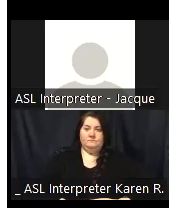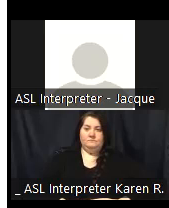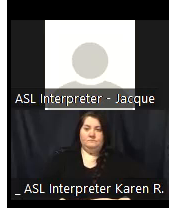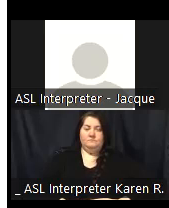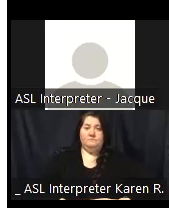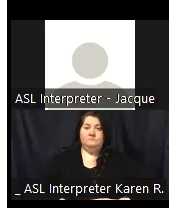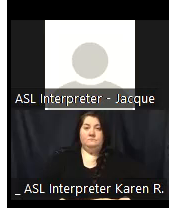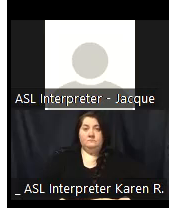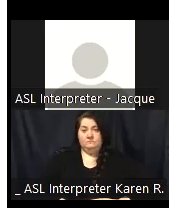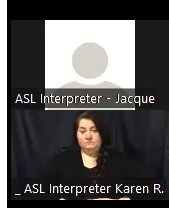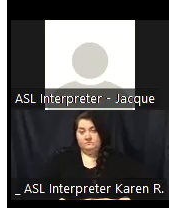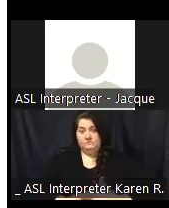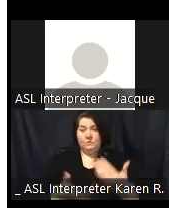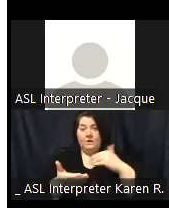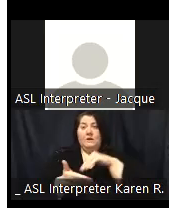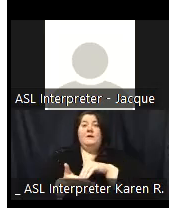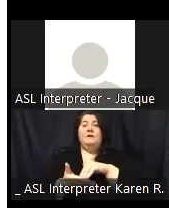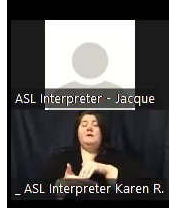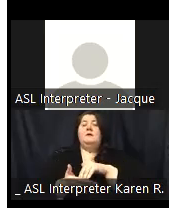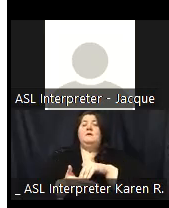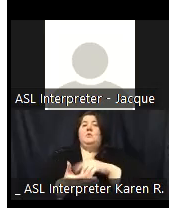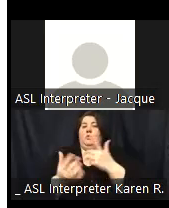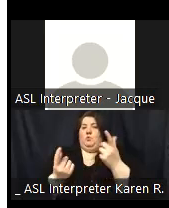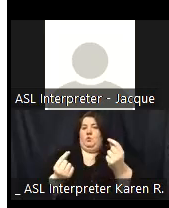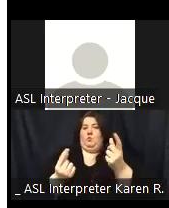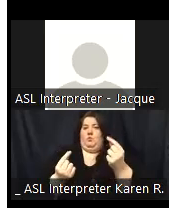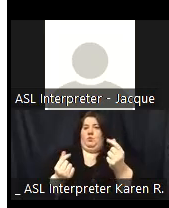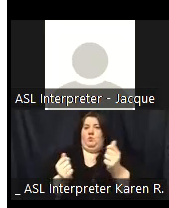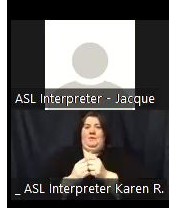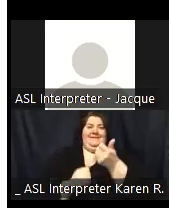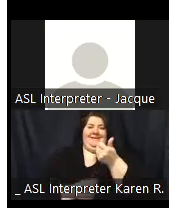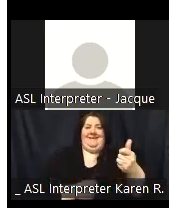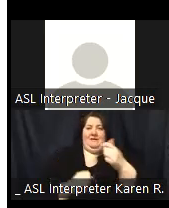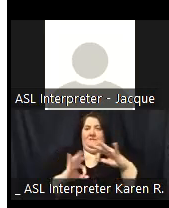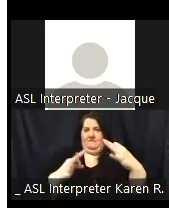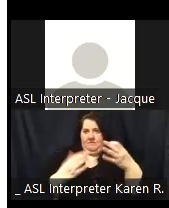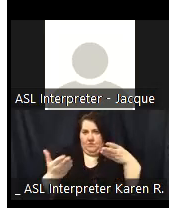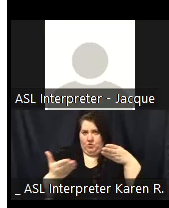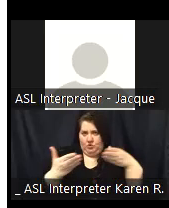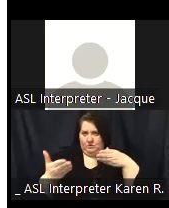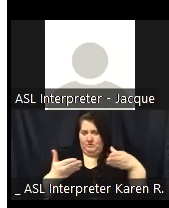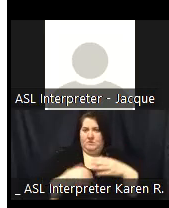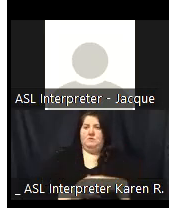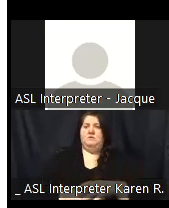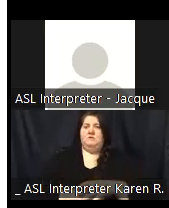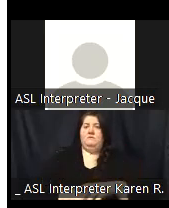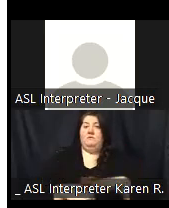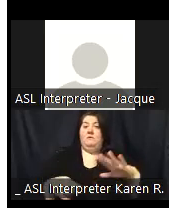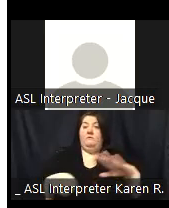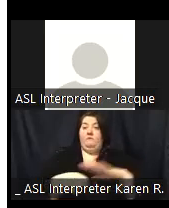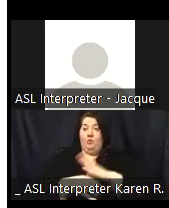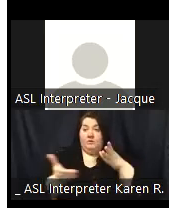So again, this is what you would do with any family you're serving from a full service